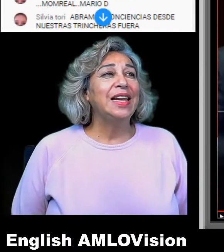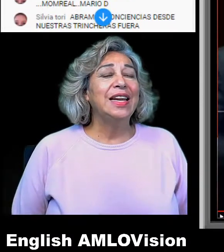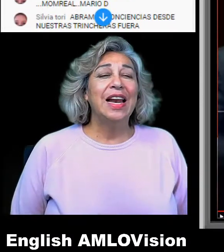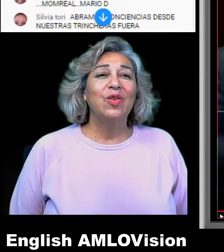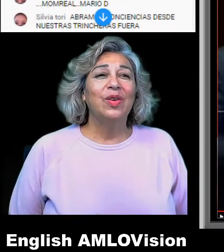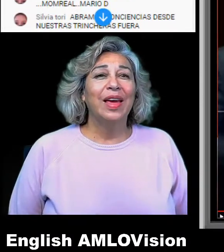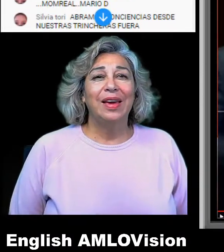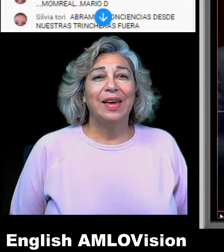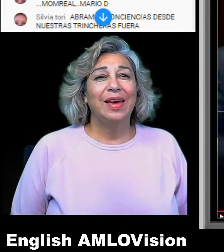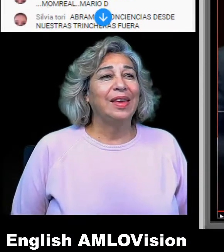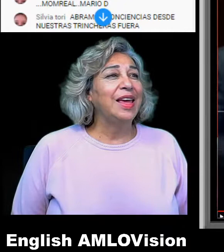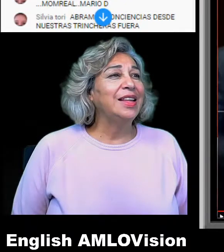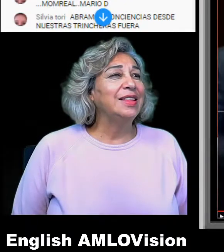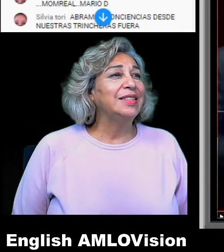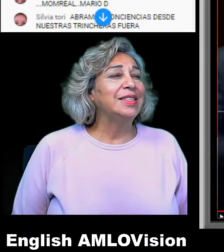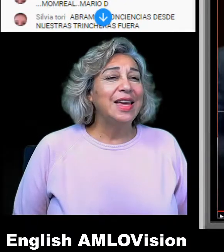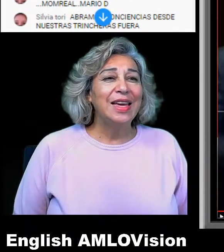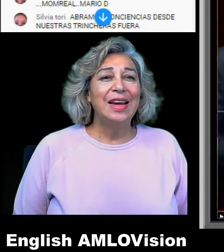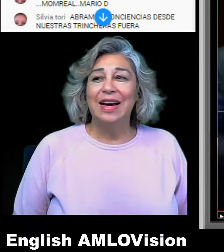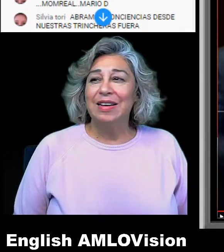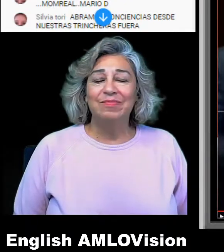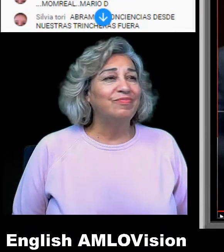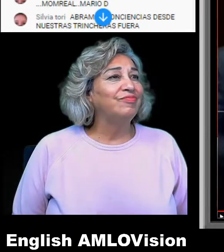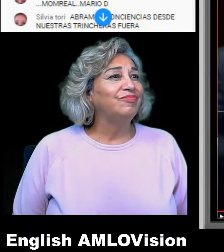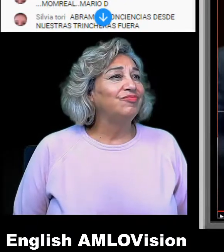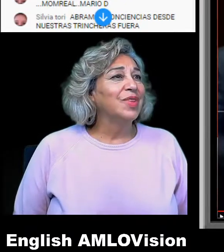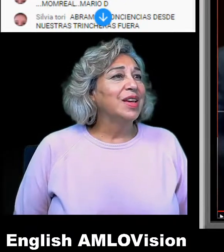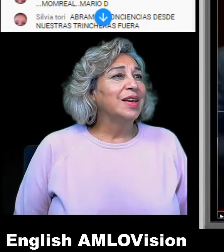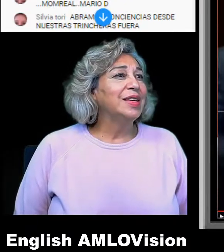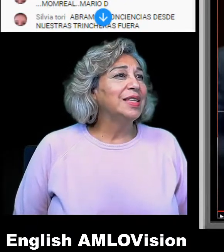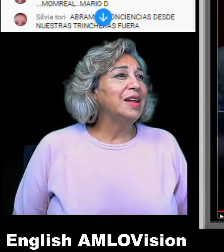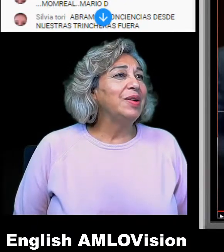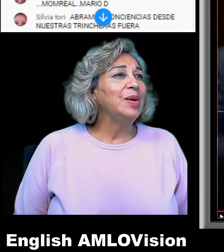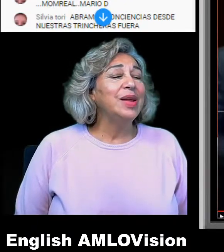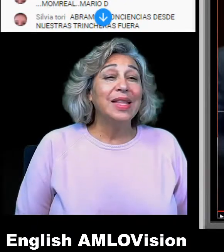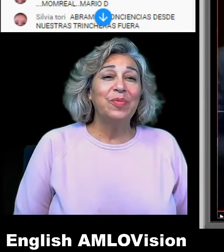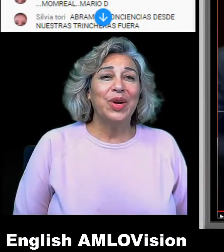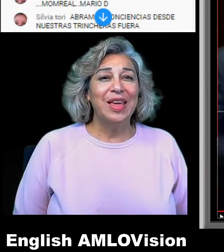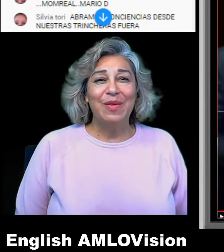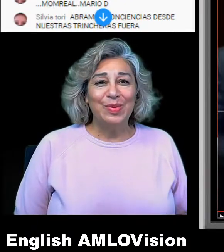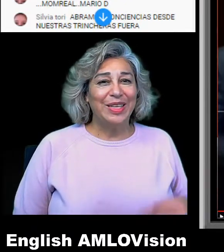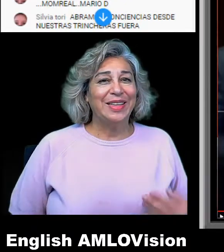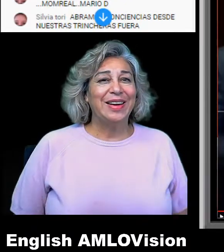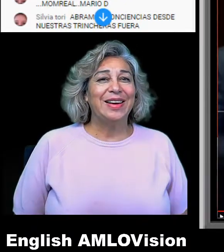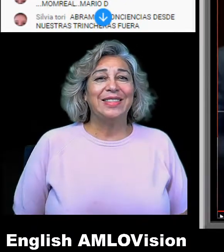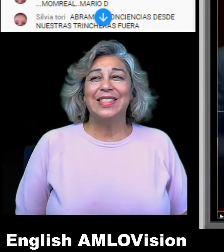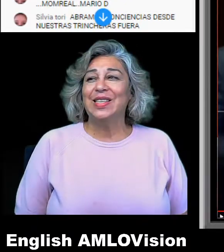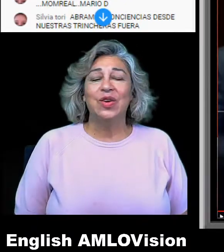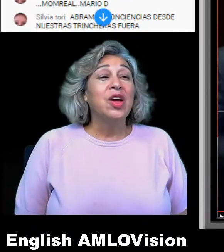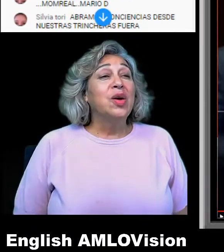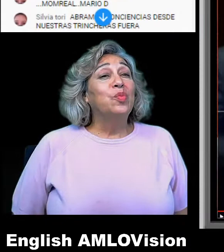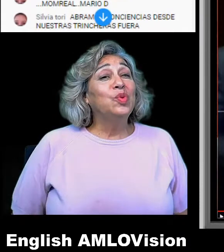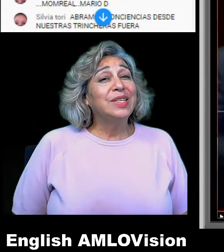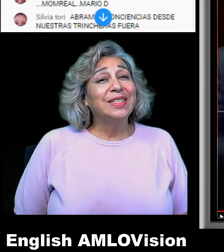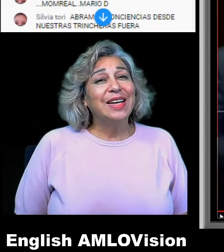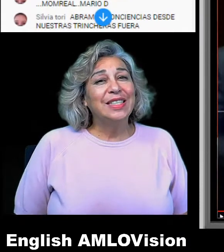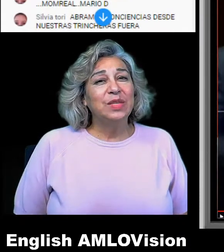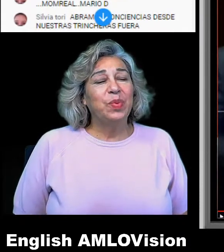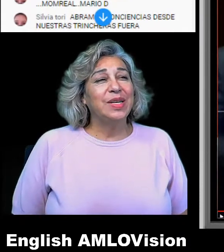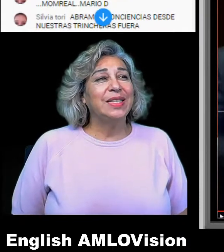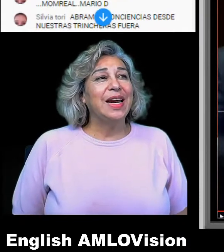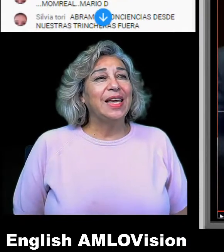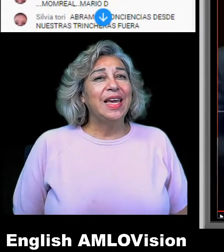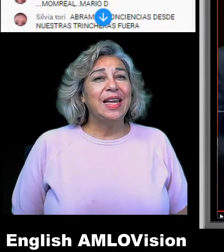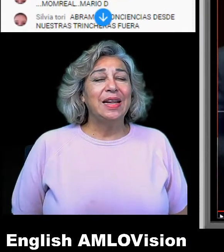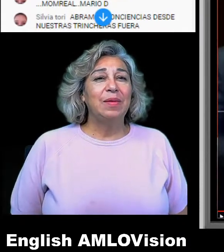Si tienen algo que quieren decir, escríbanlo ahorita porque ya vamos a cerrar la sesión. Muchas gracias